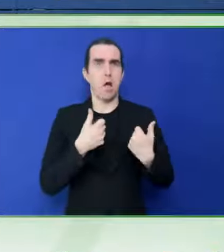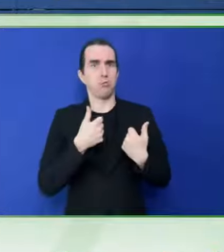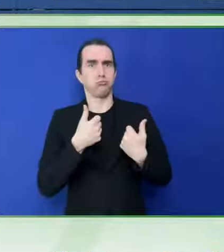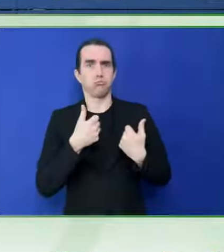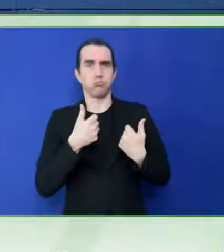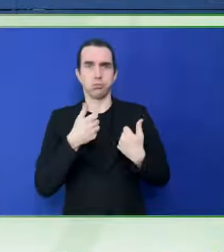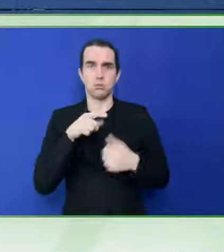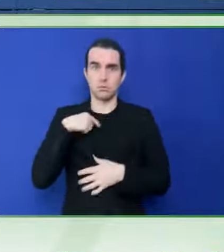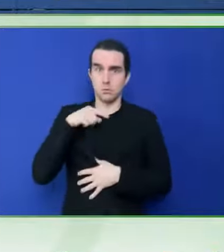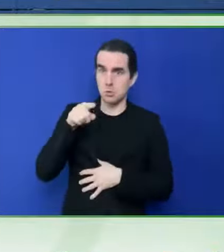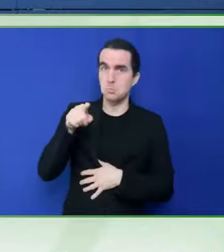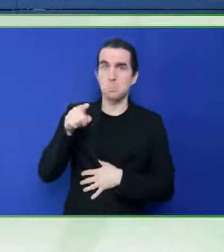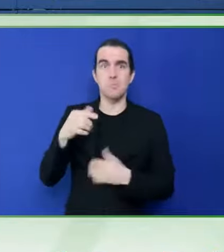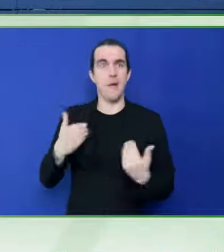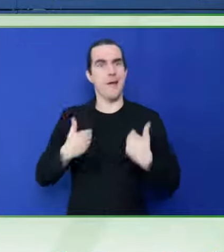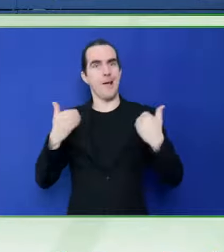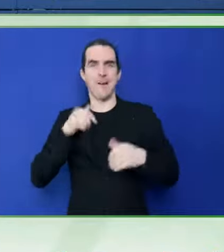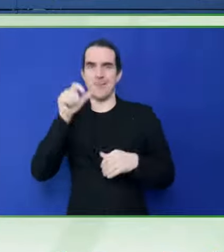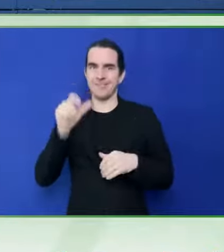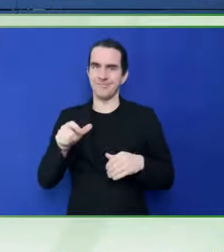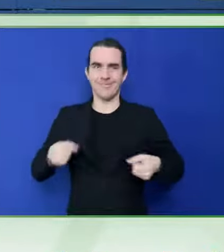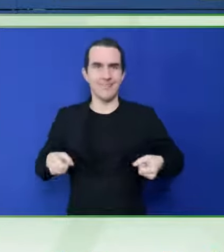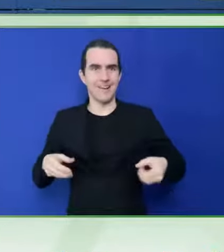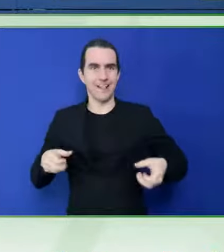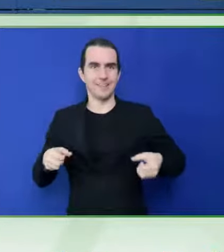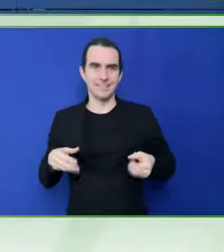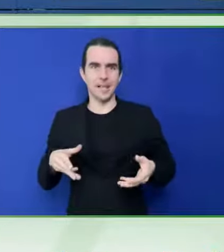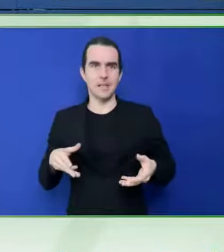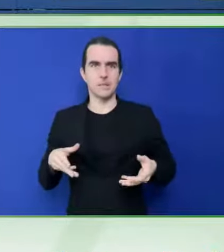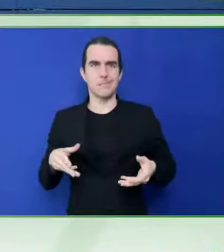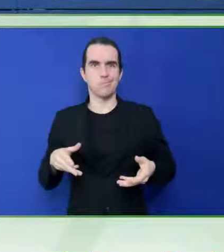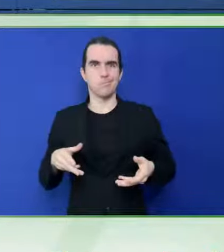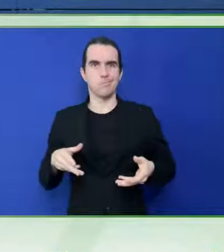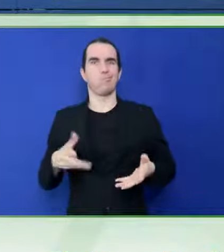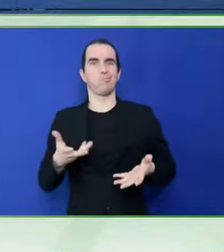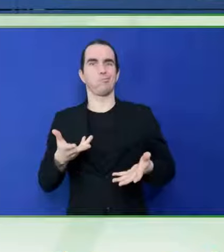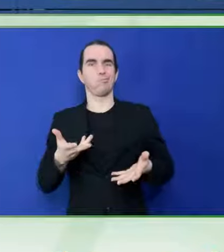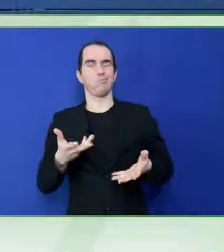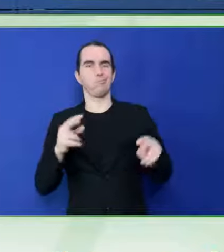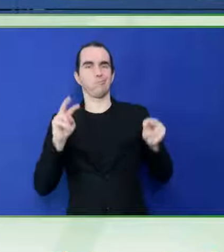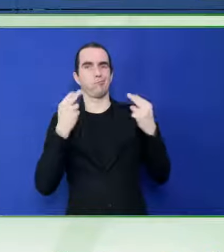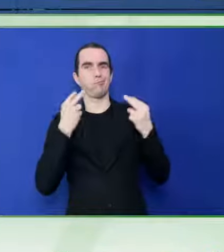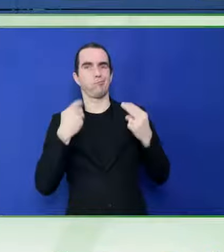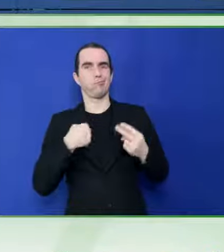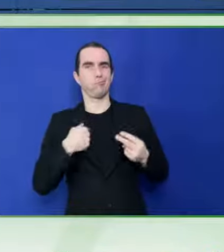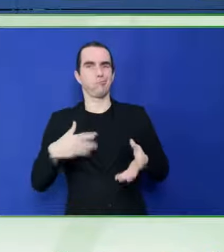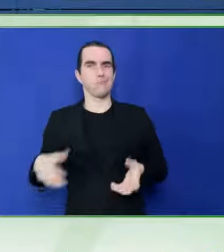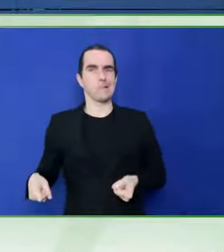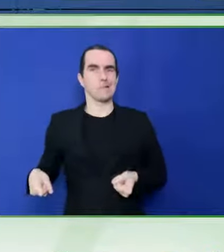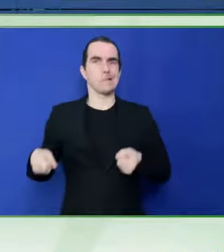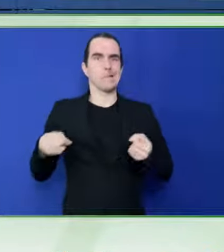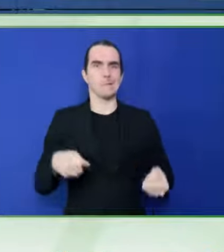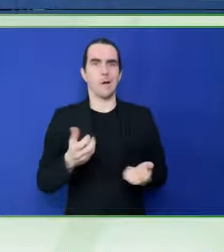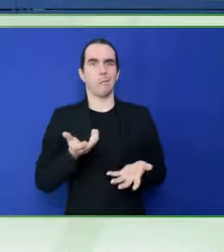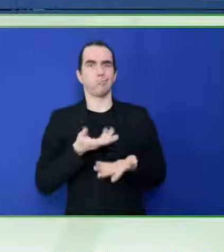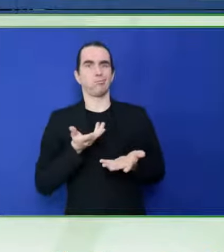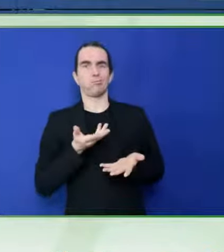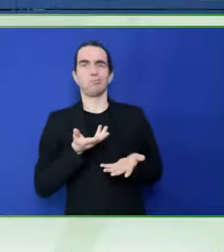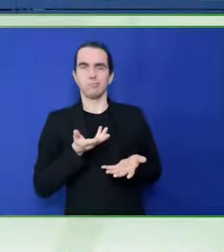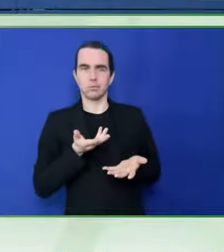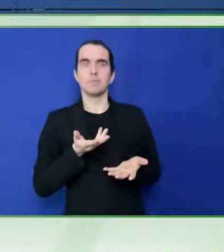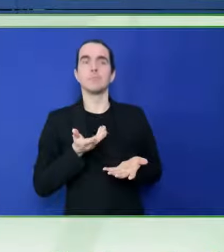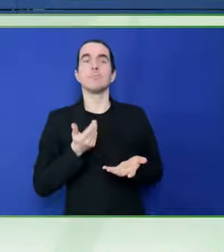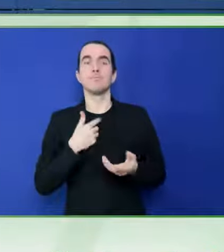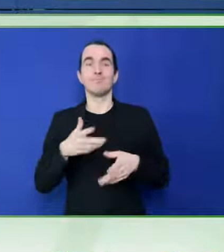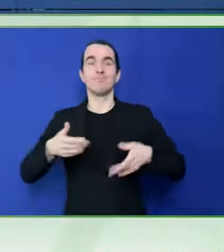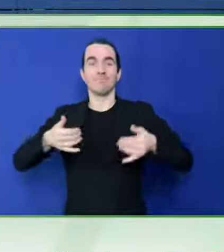bit too much champagne, I wanted to go to the disabled toilet, which they assured me was there. And it was. The only